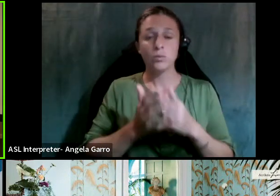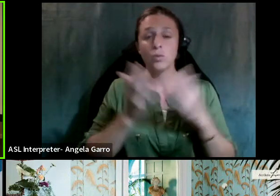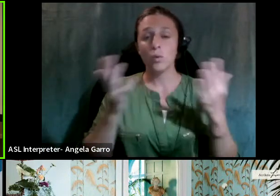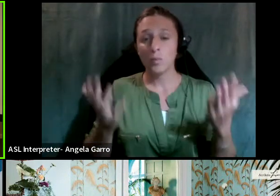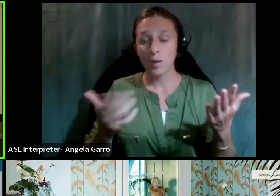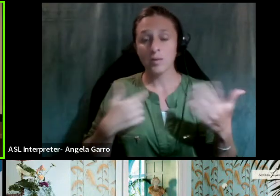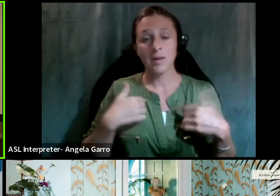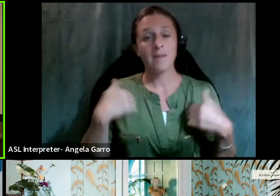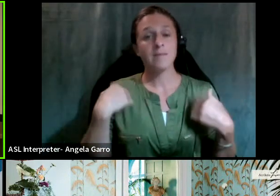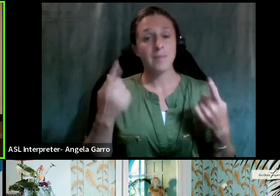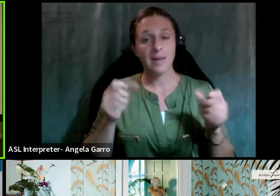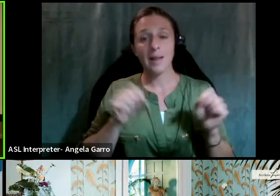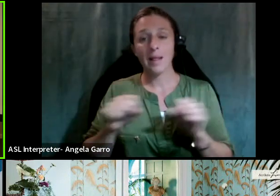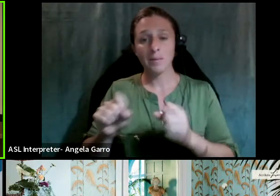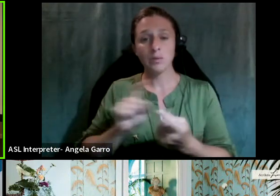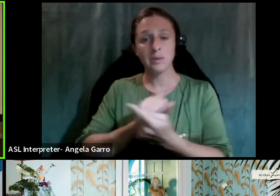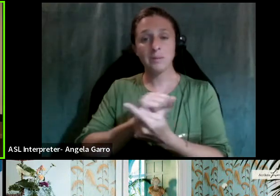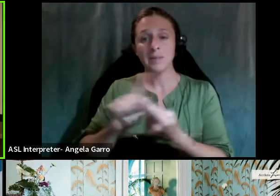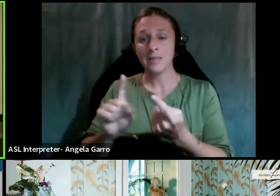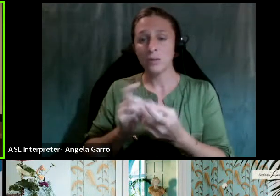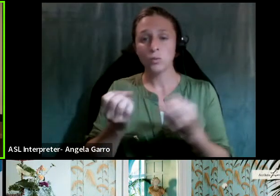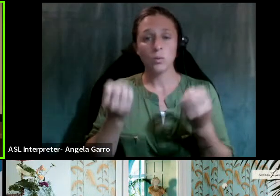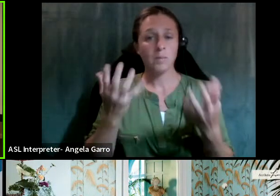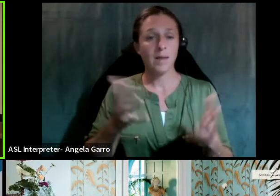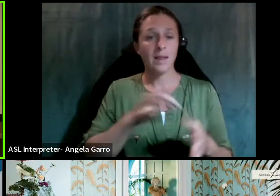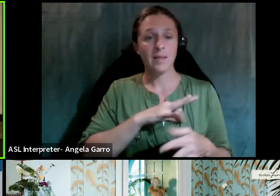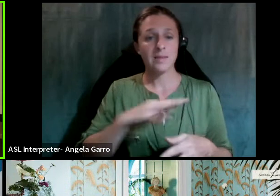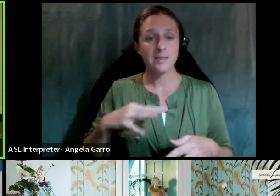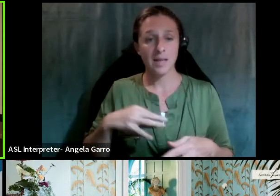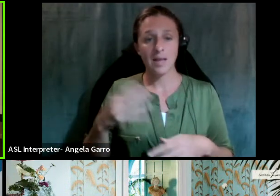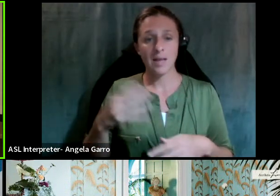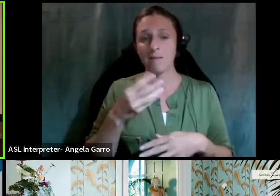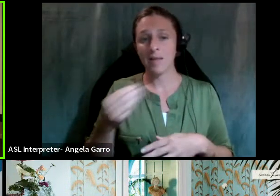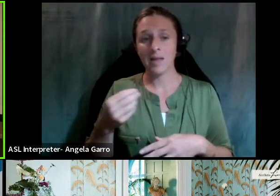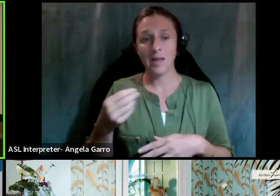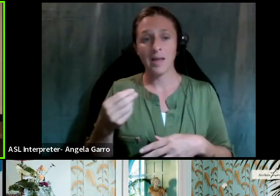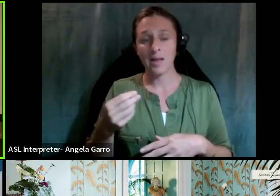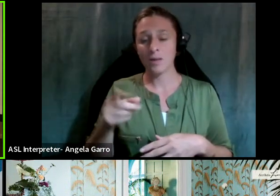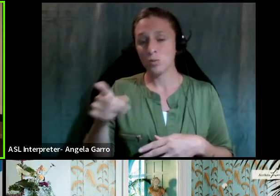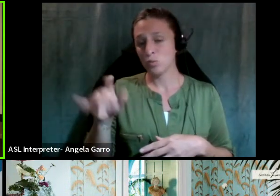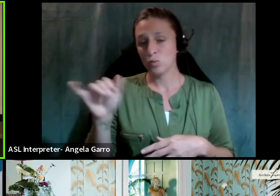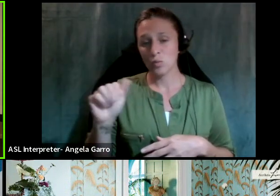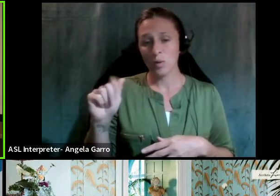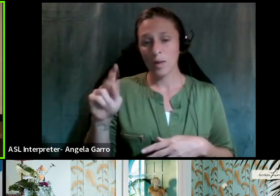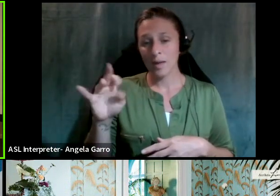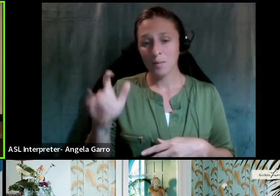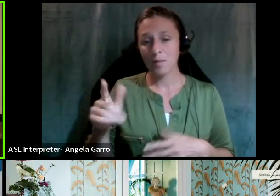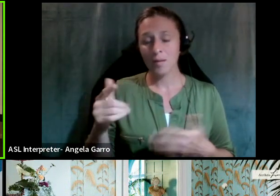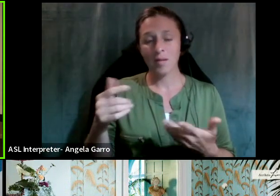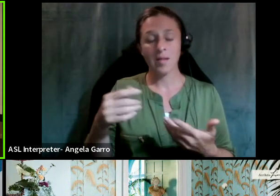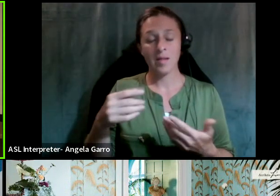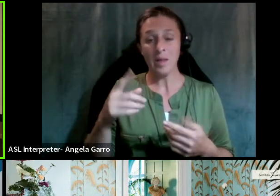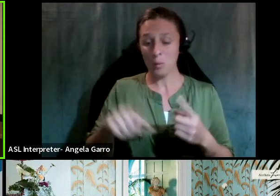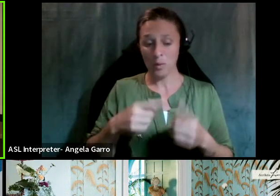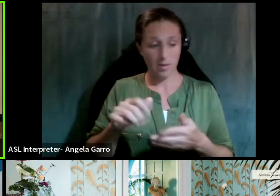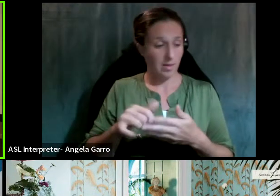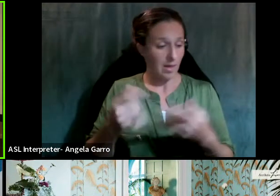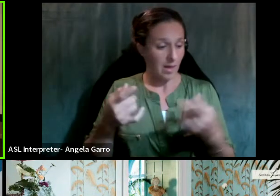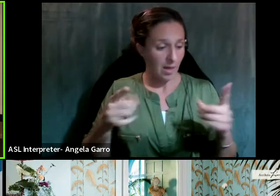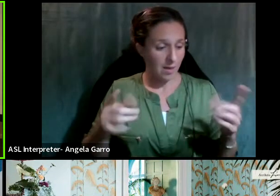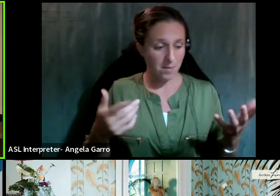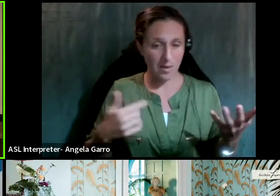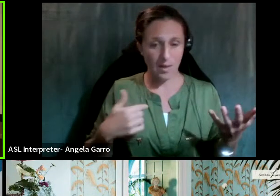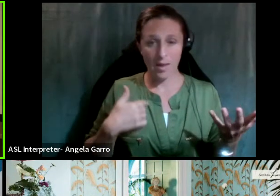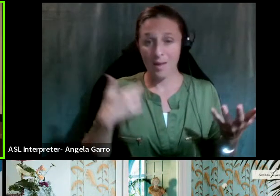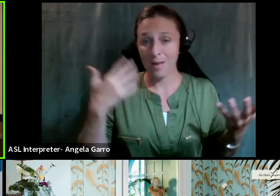to meet so many of the staff, and and you too, April. I when that happened, I